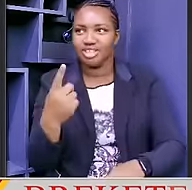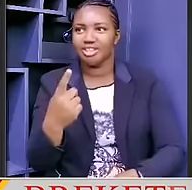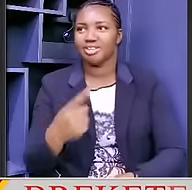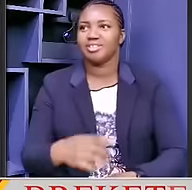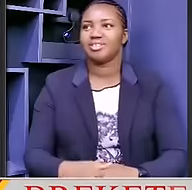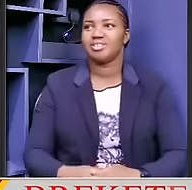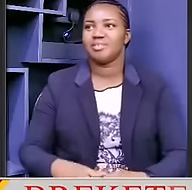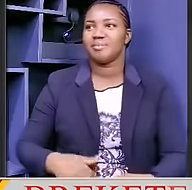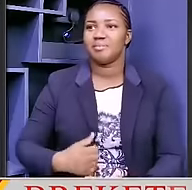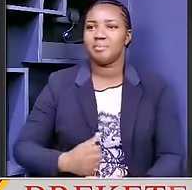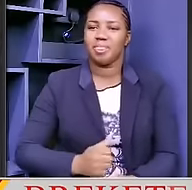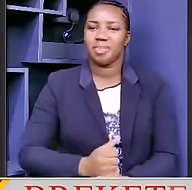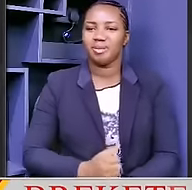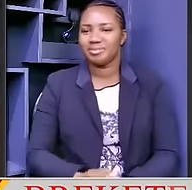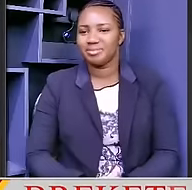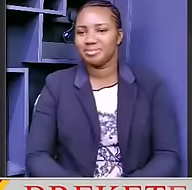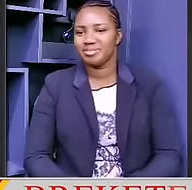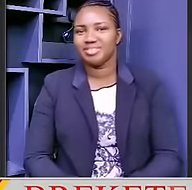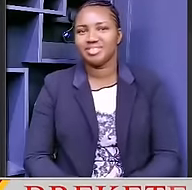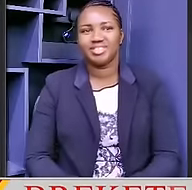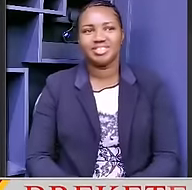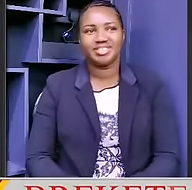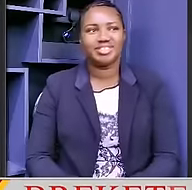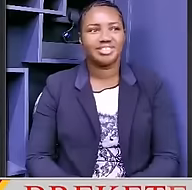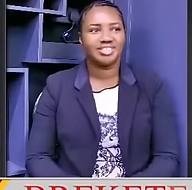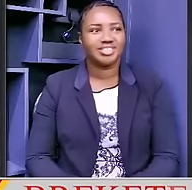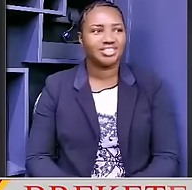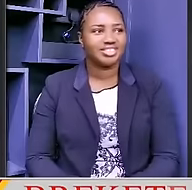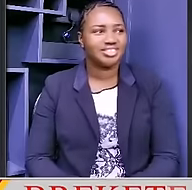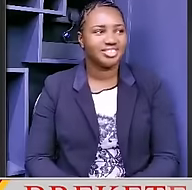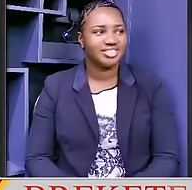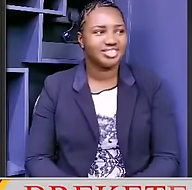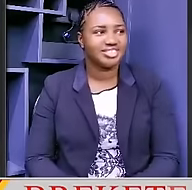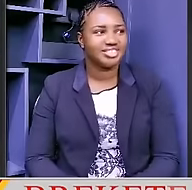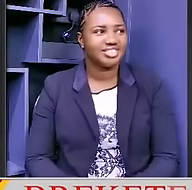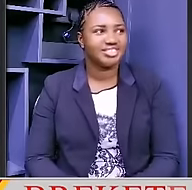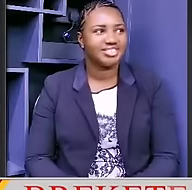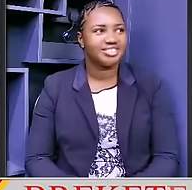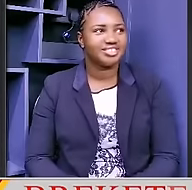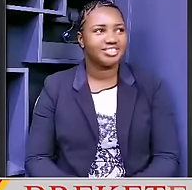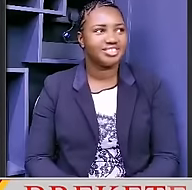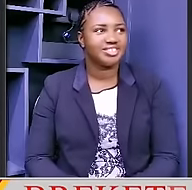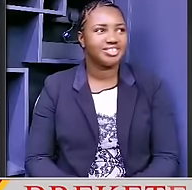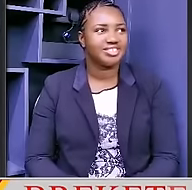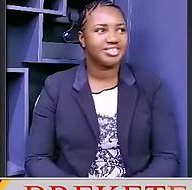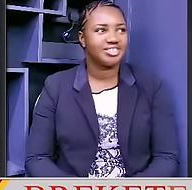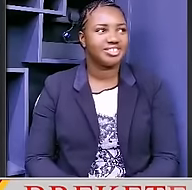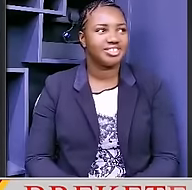sir.